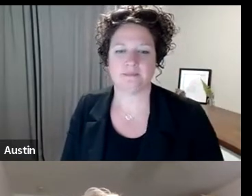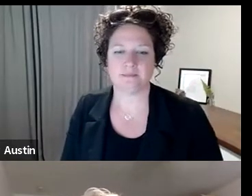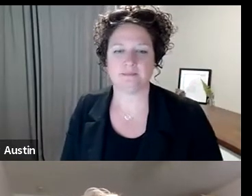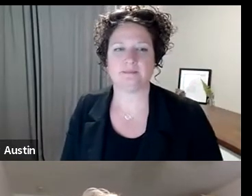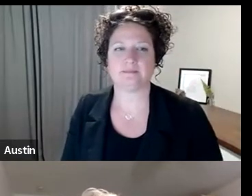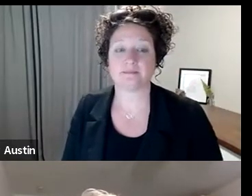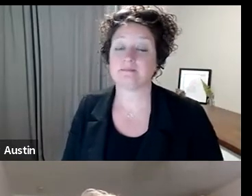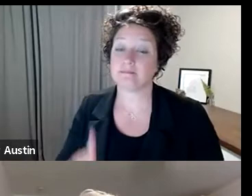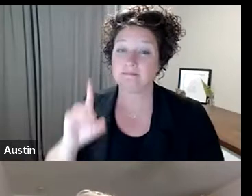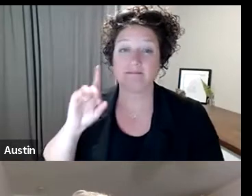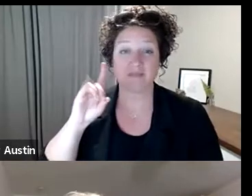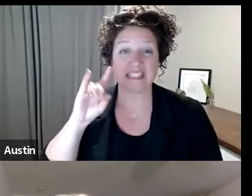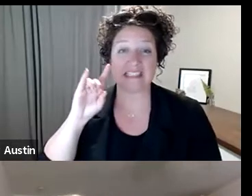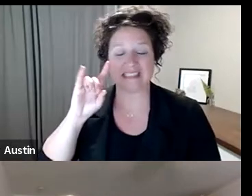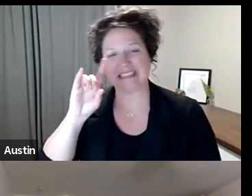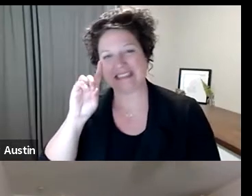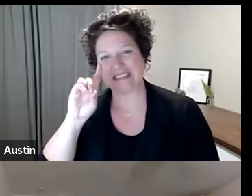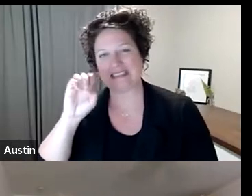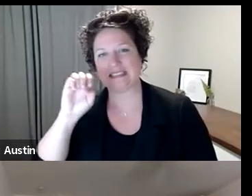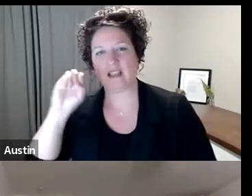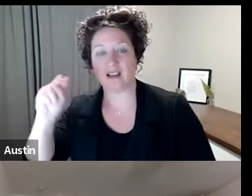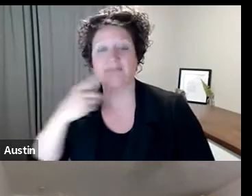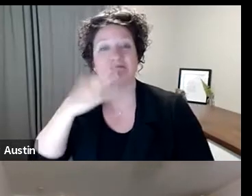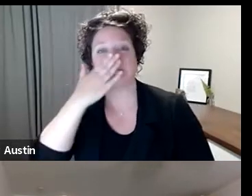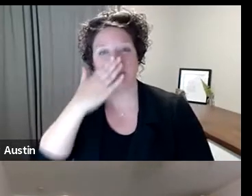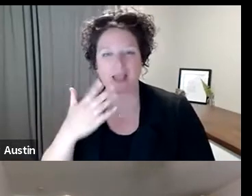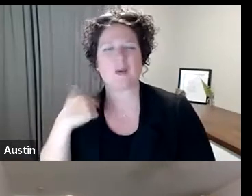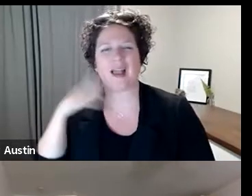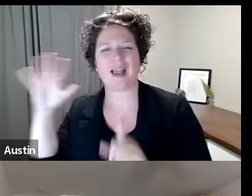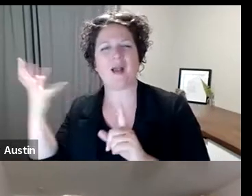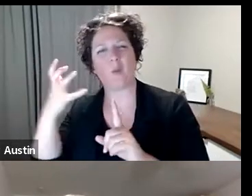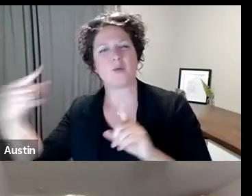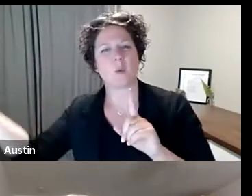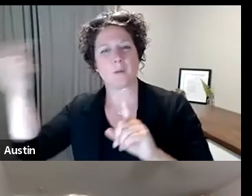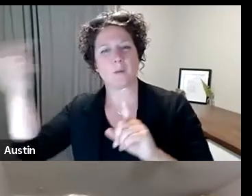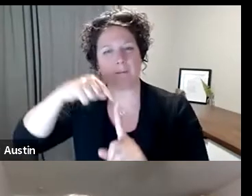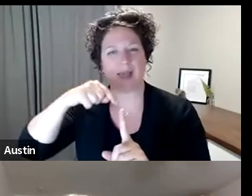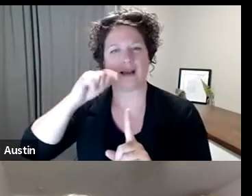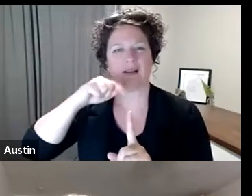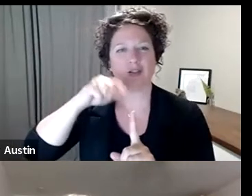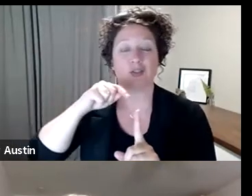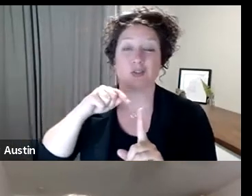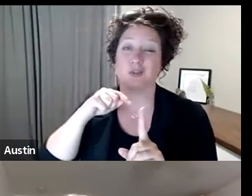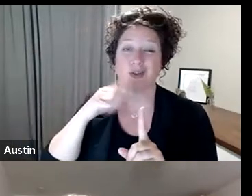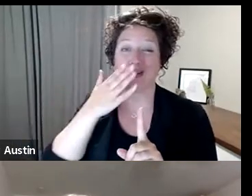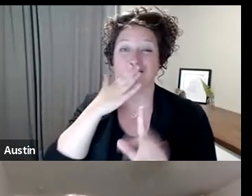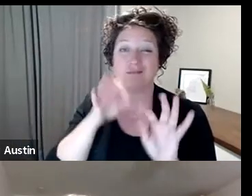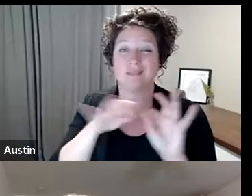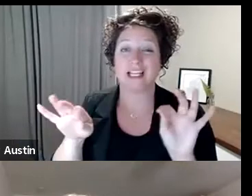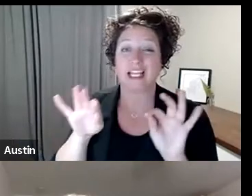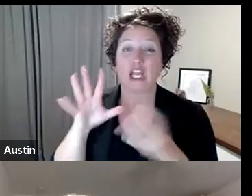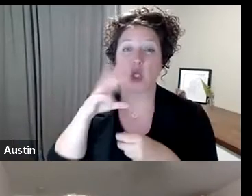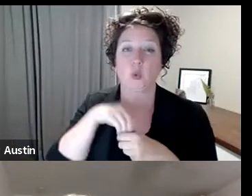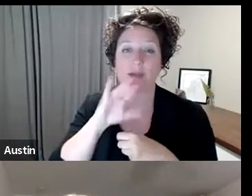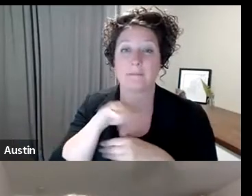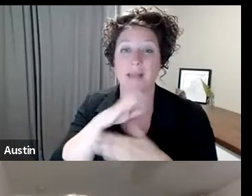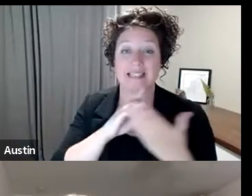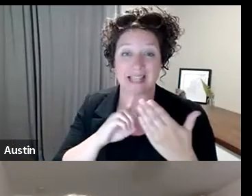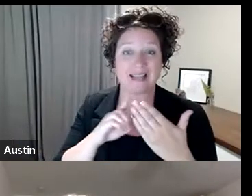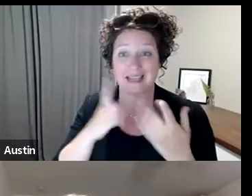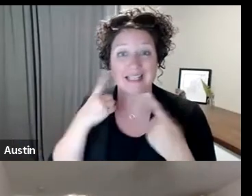Thank you. I think, I'll go circle back to the good old adage of inclusion by design. This works with